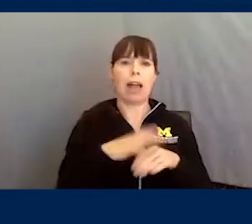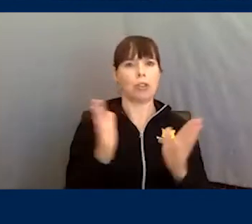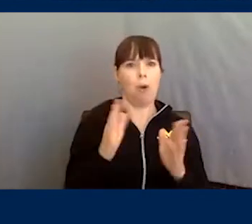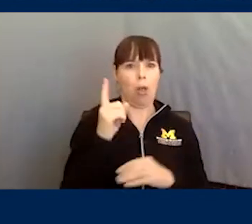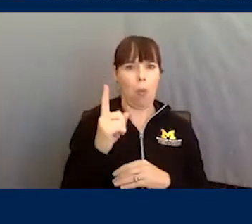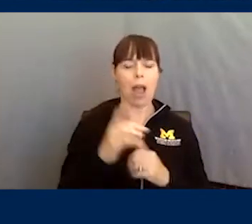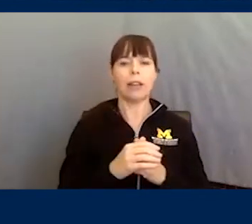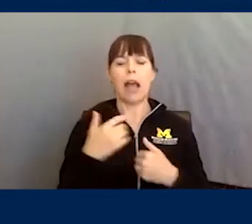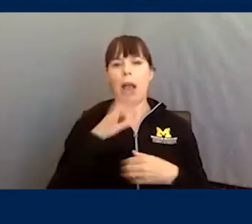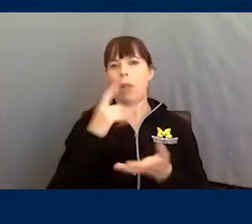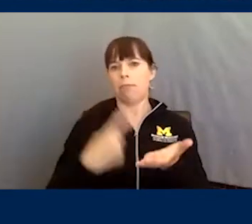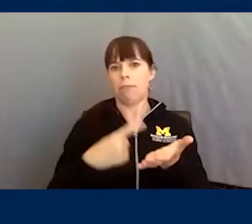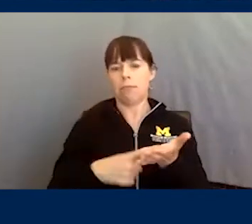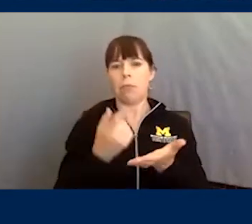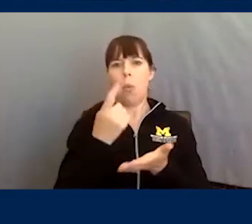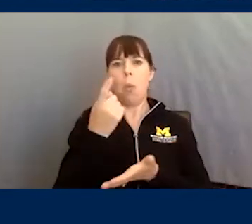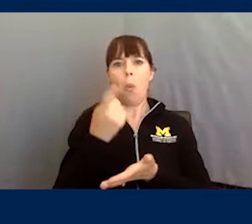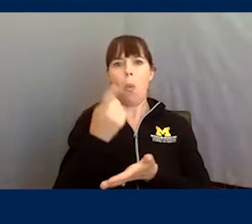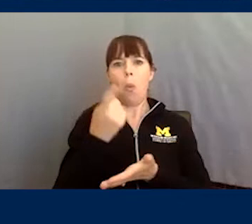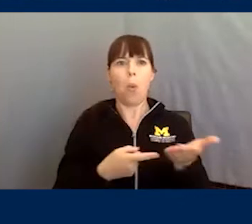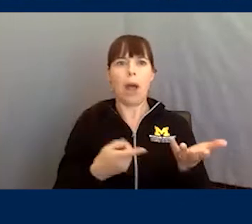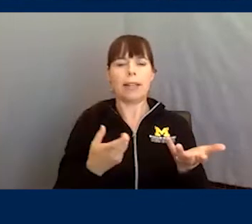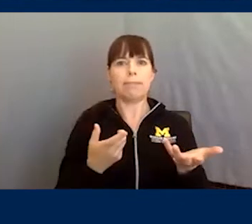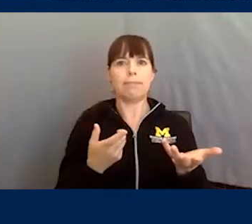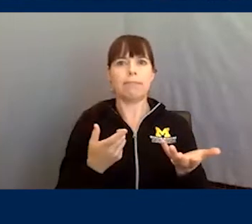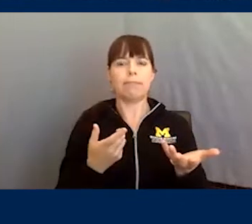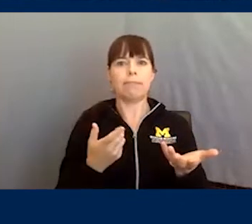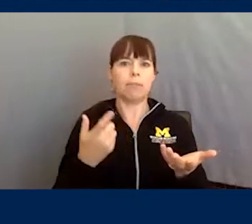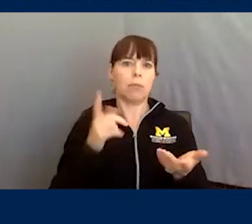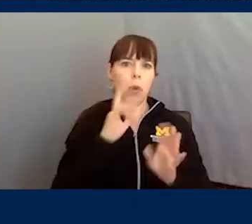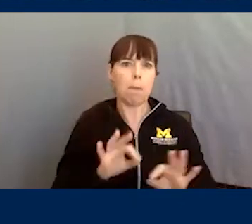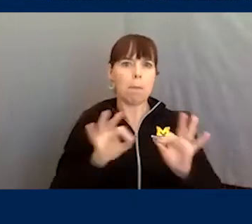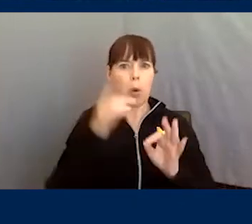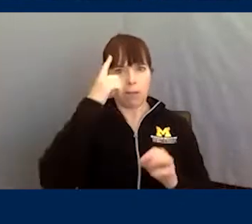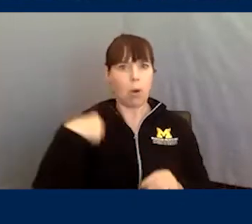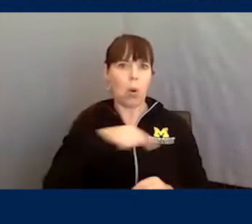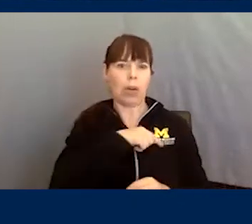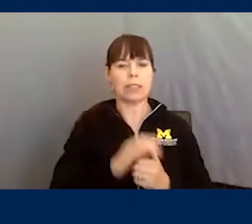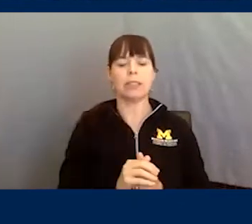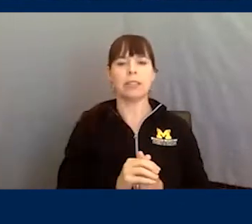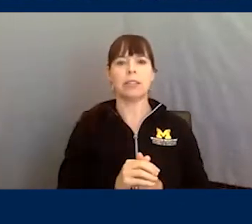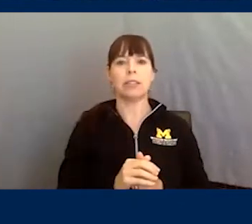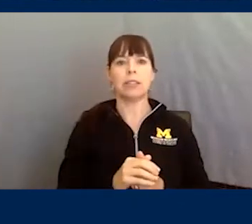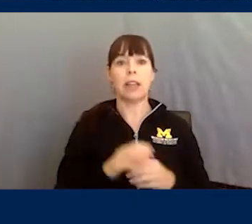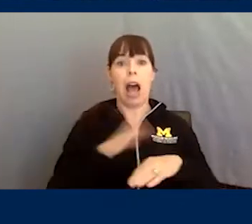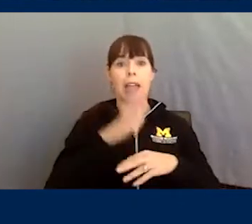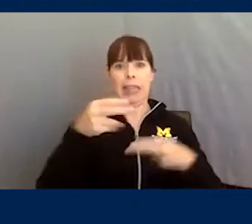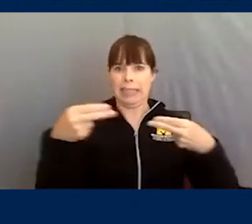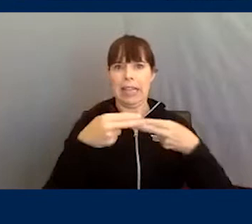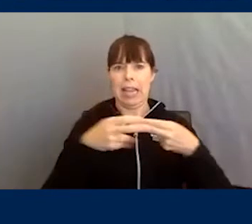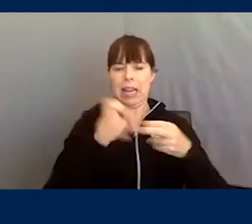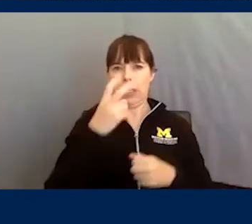I will go over the things that, that were important to us. Here on the slide, you can see